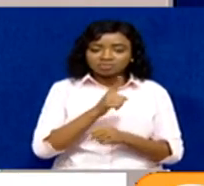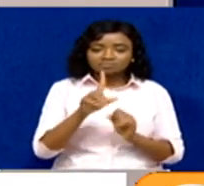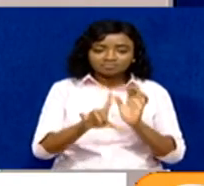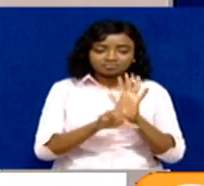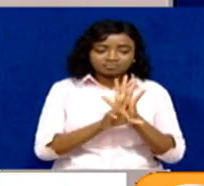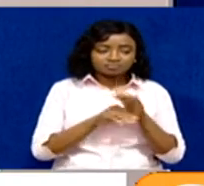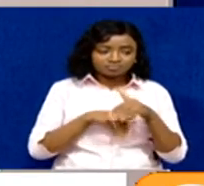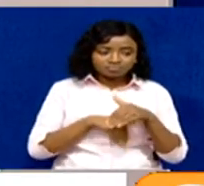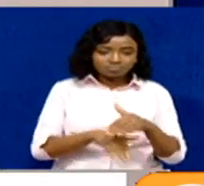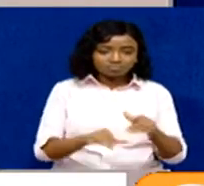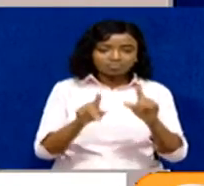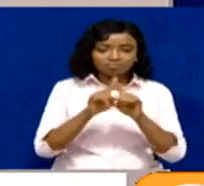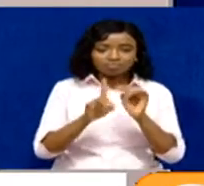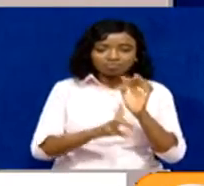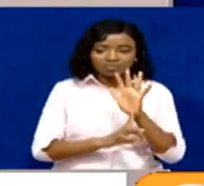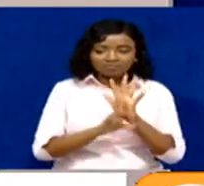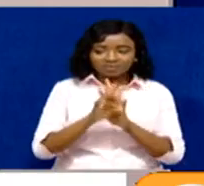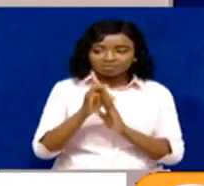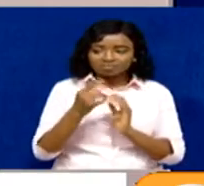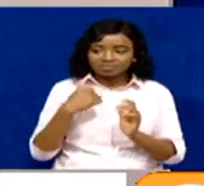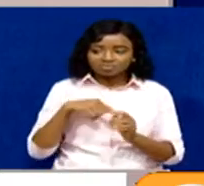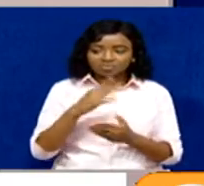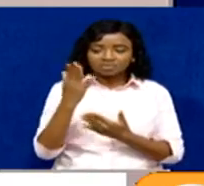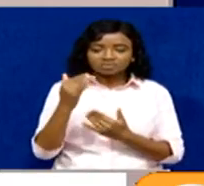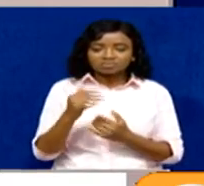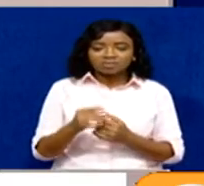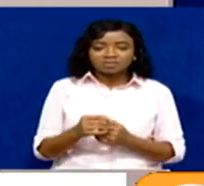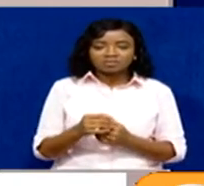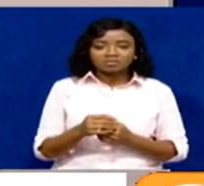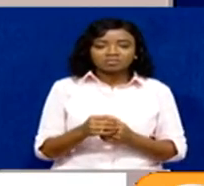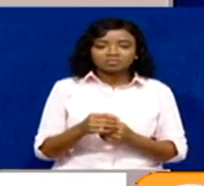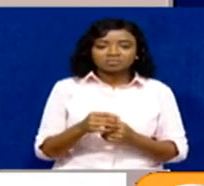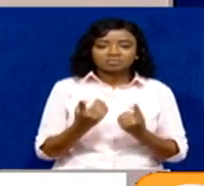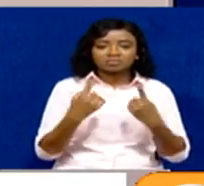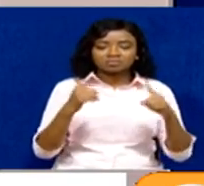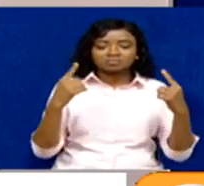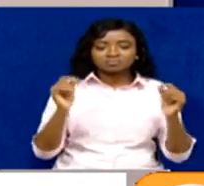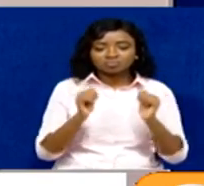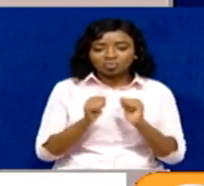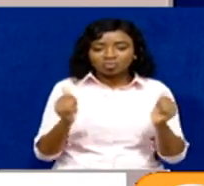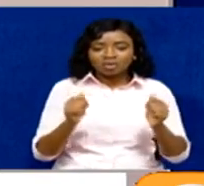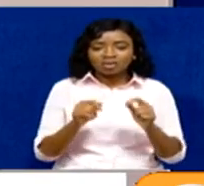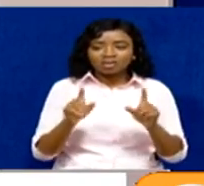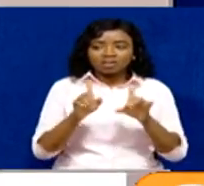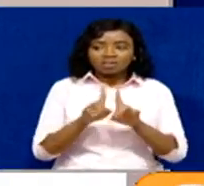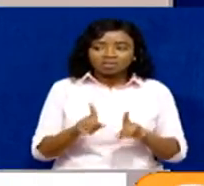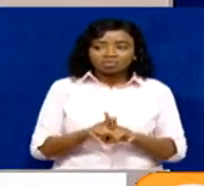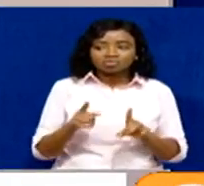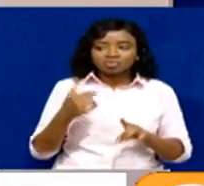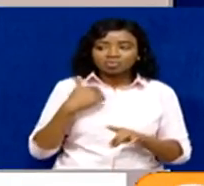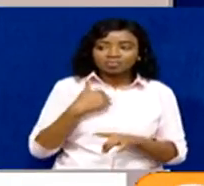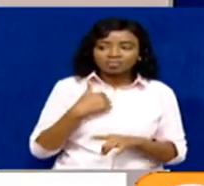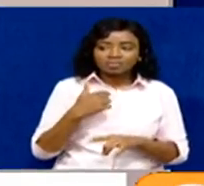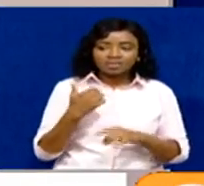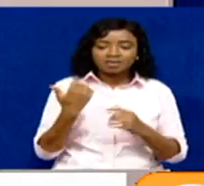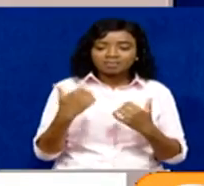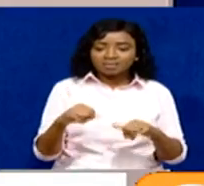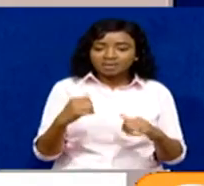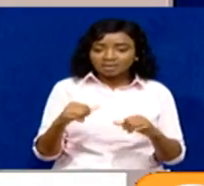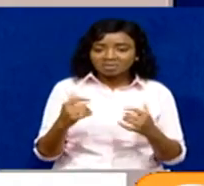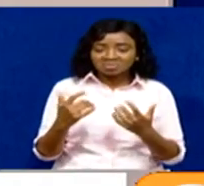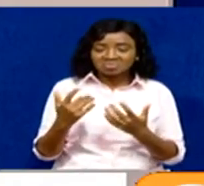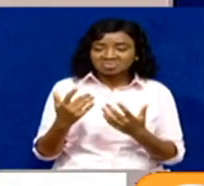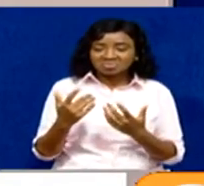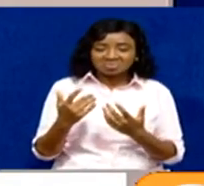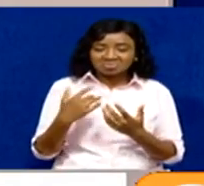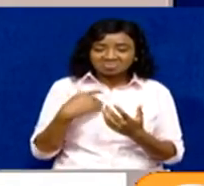that we expect. So it is a question of principle, yeah, and I have not negotiated to be